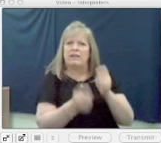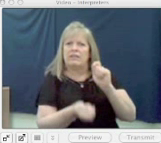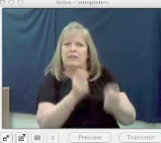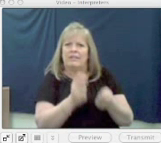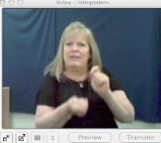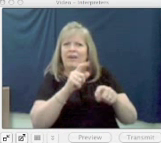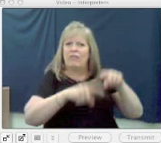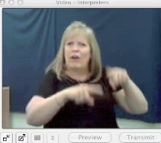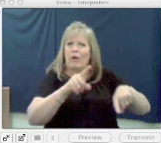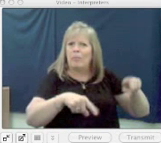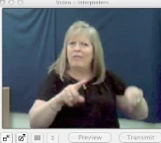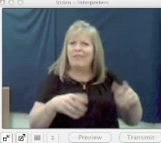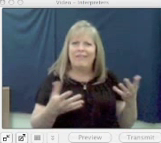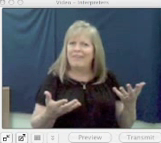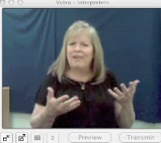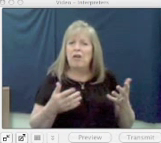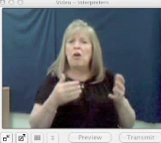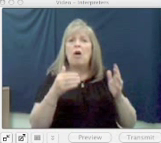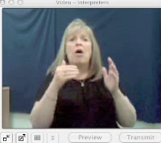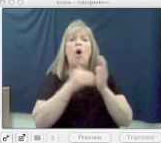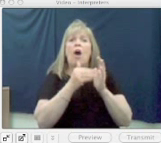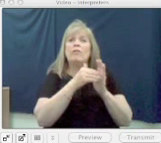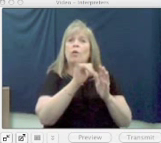are oftentimes removed